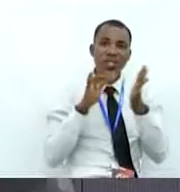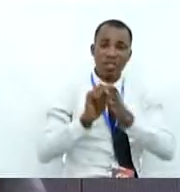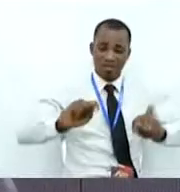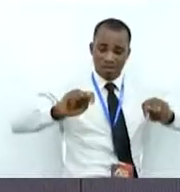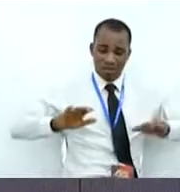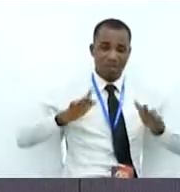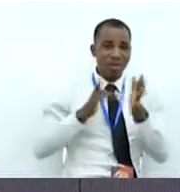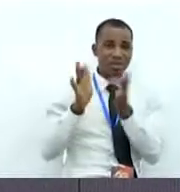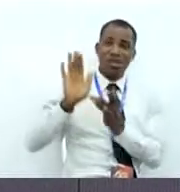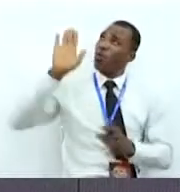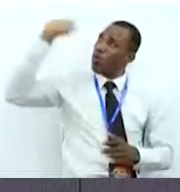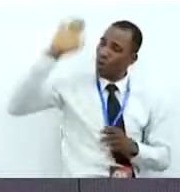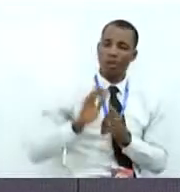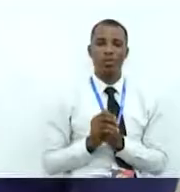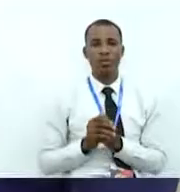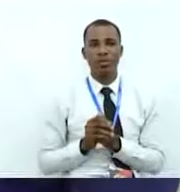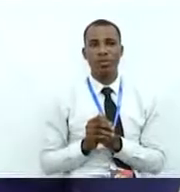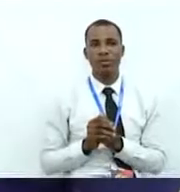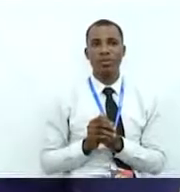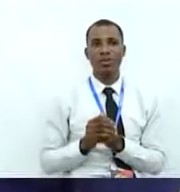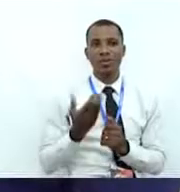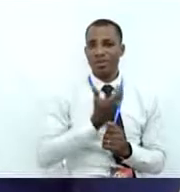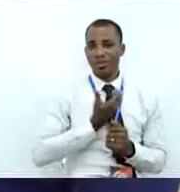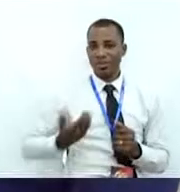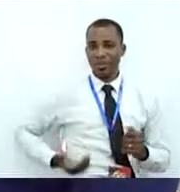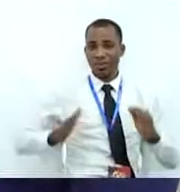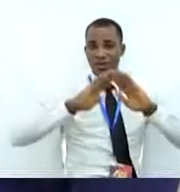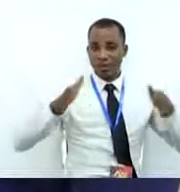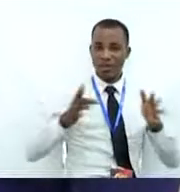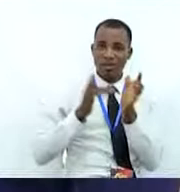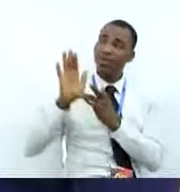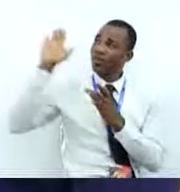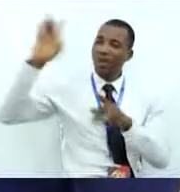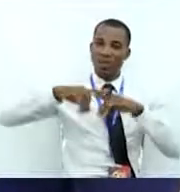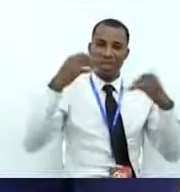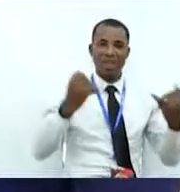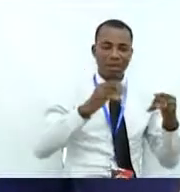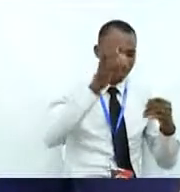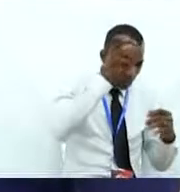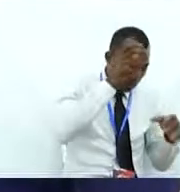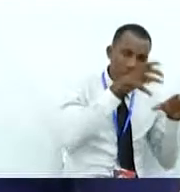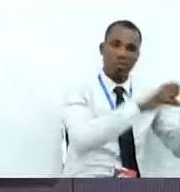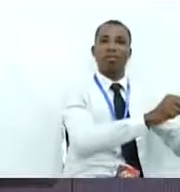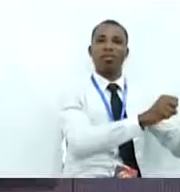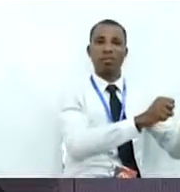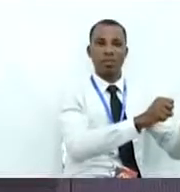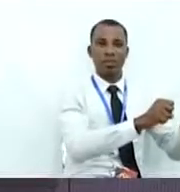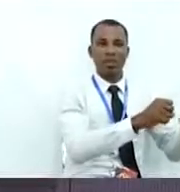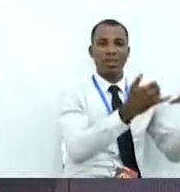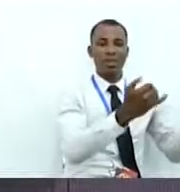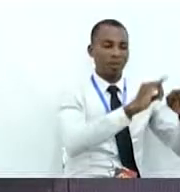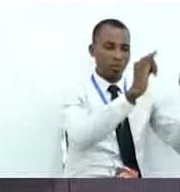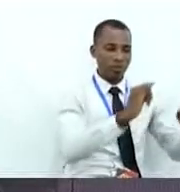ye leadership. Ye Yesu dia. Sa ko di akomfor. Ko di